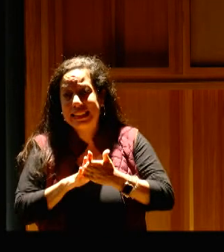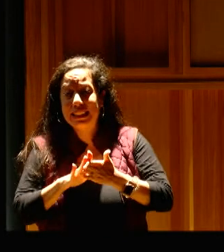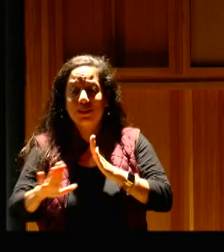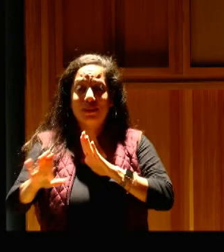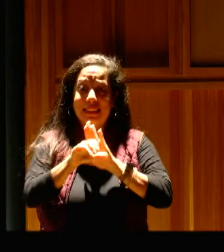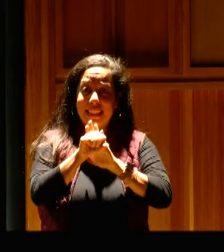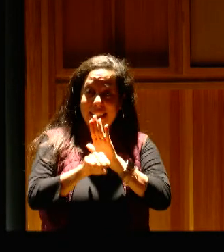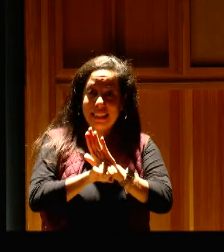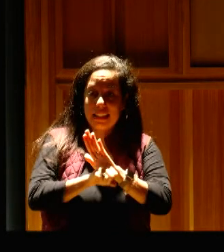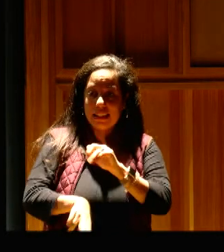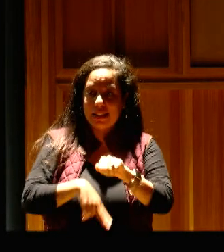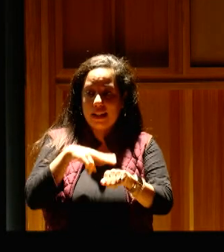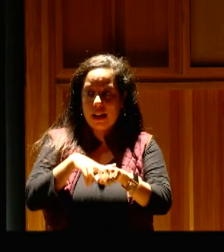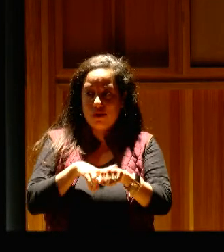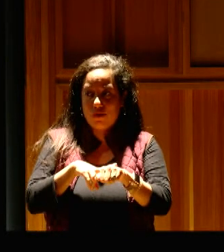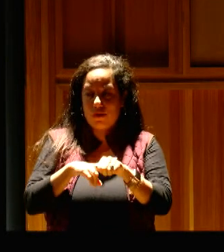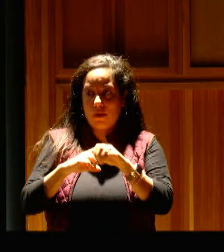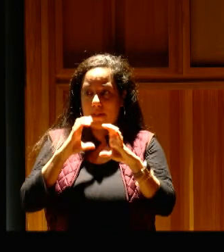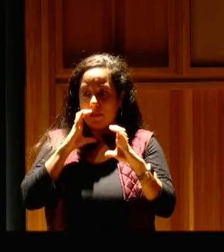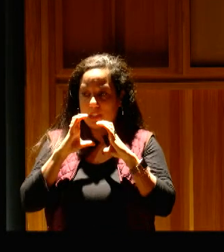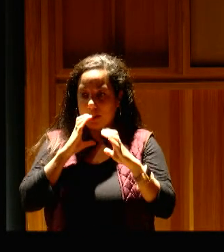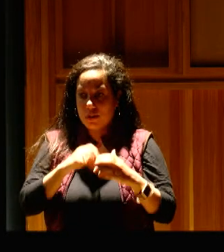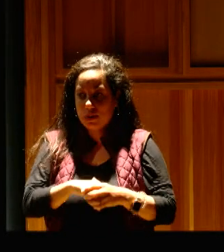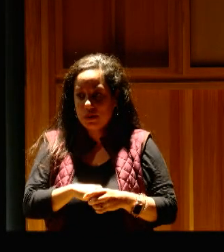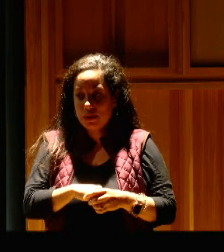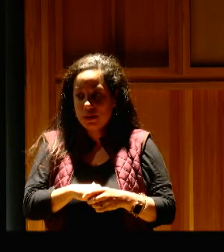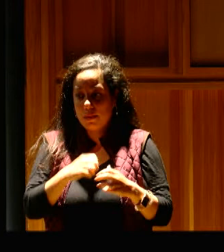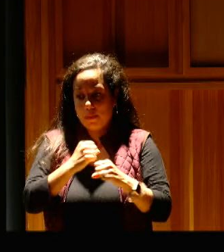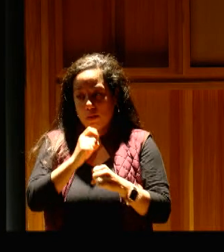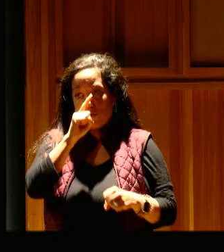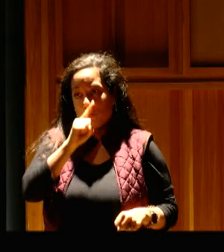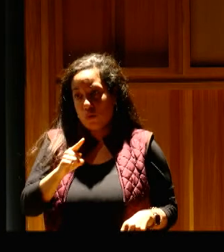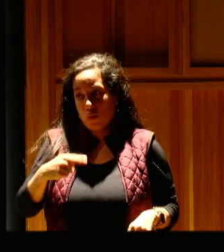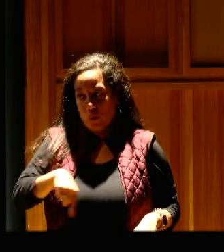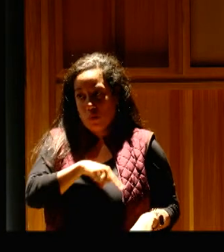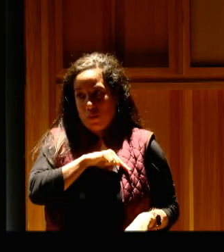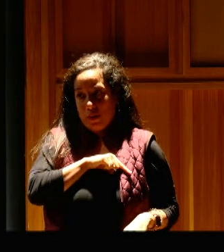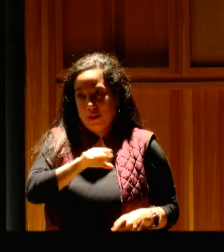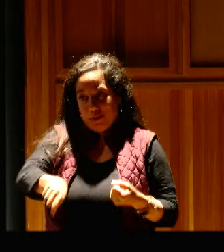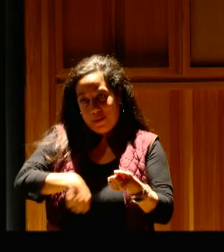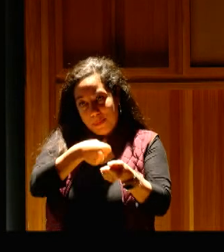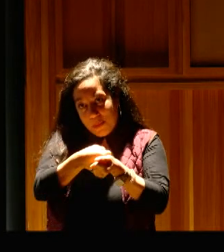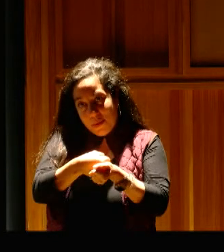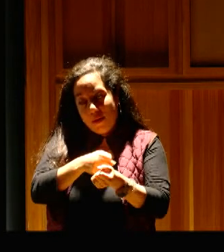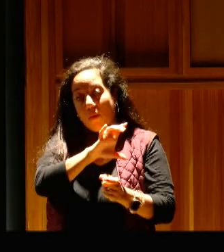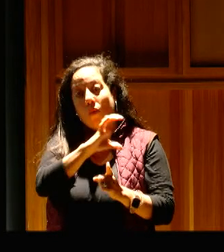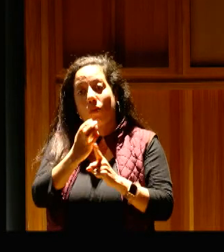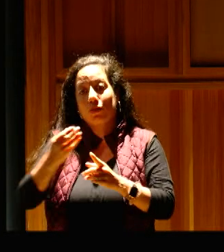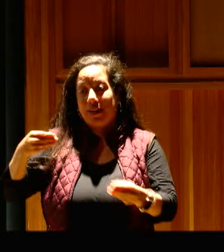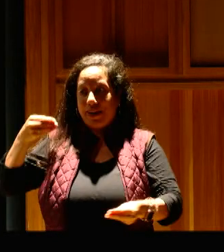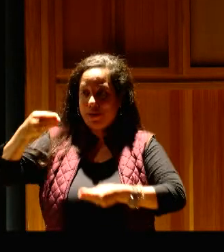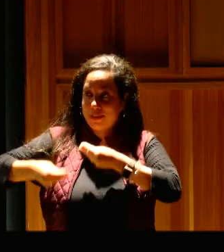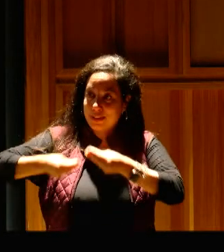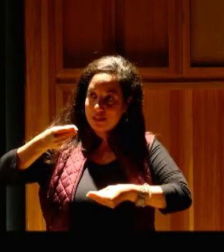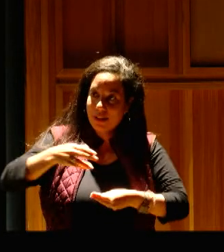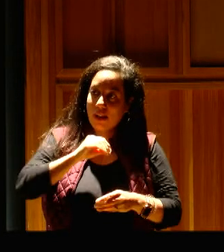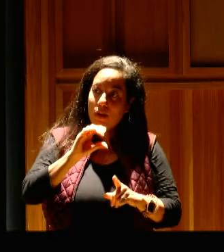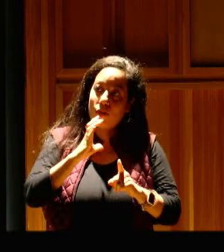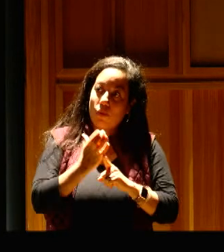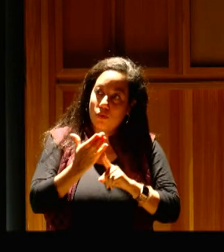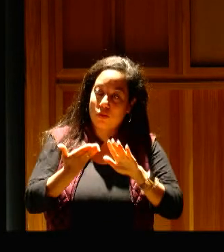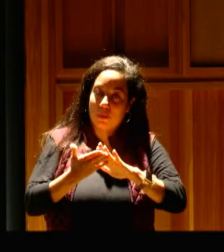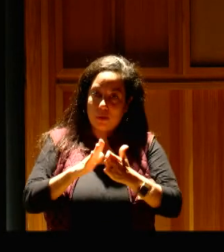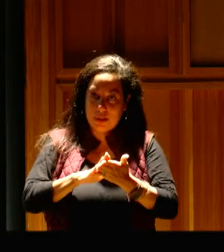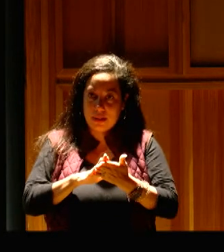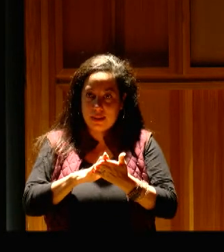state, at the national conversation, to make sure that we are supporting cultural heritage and cultural communities